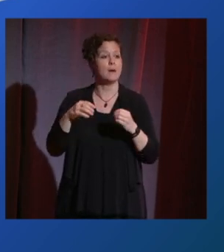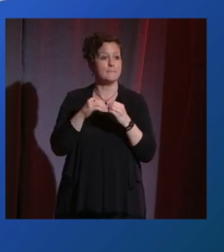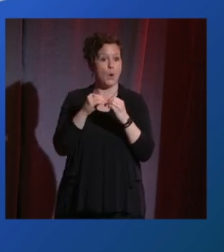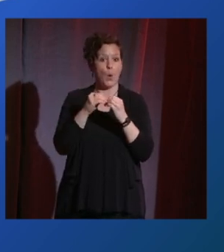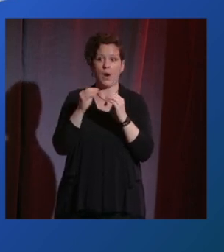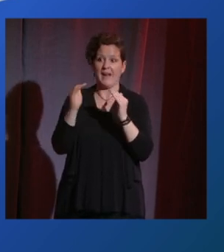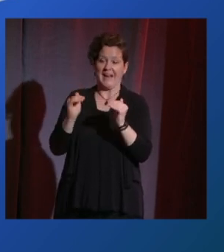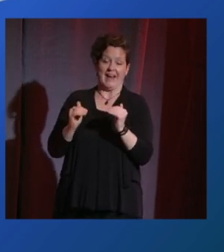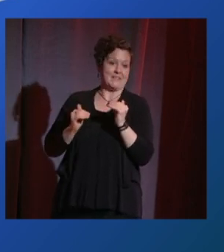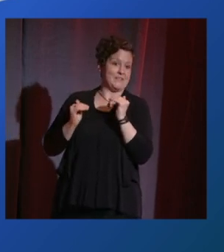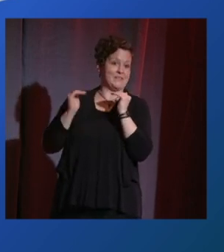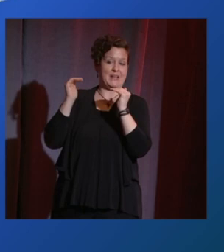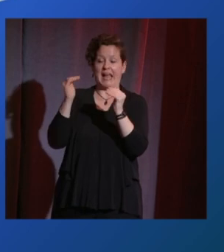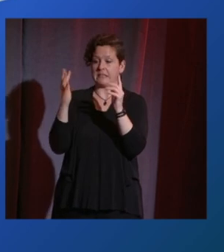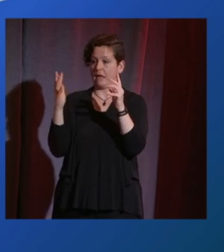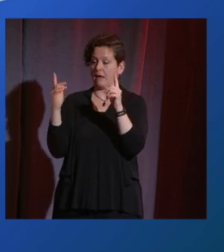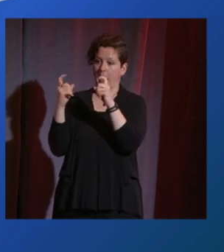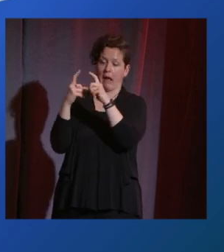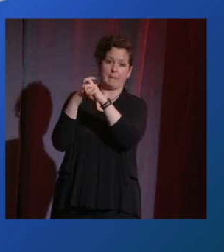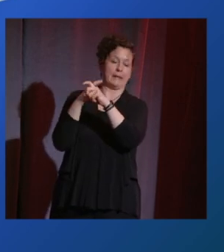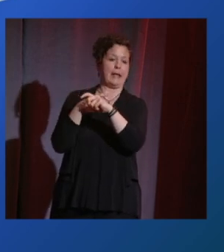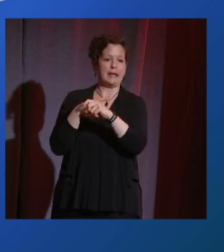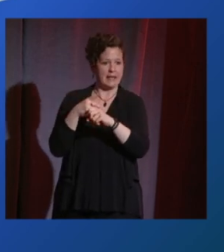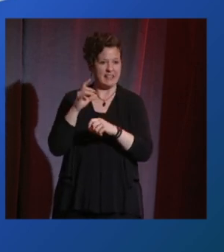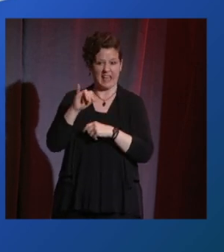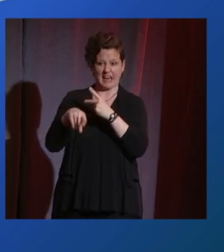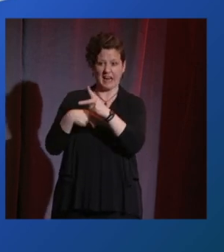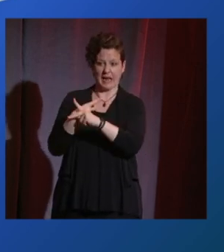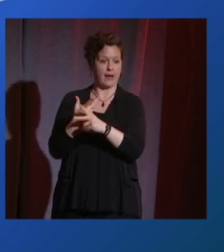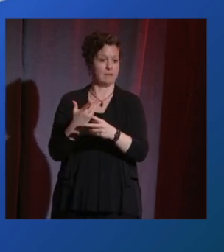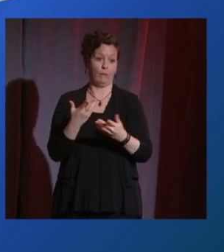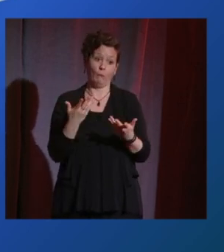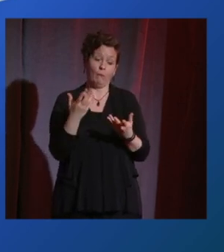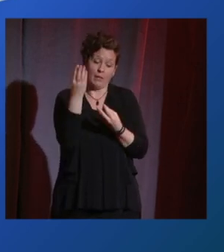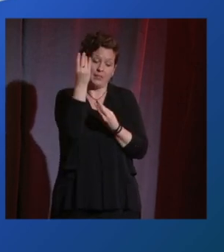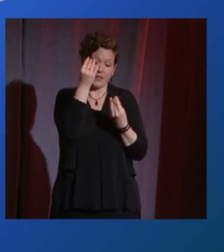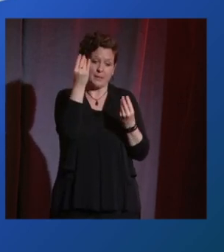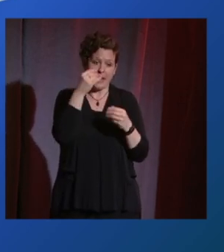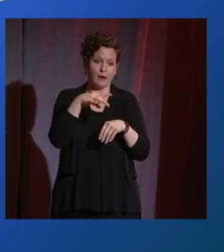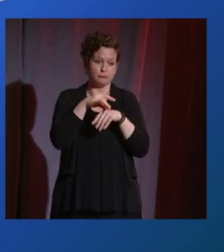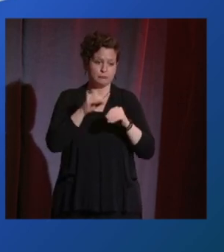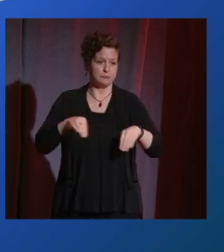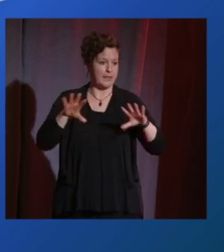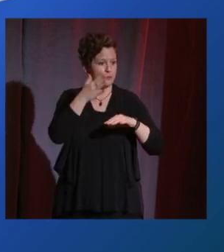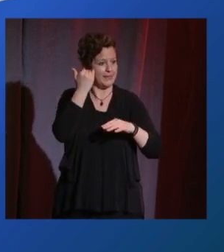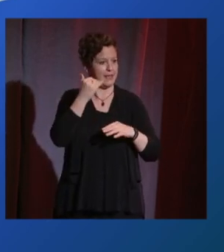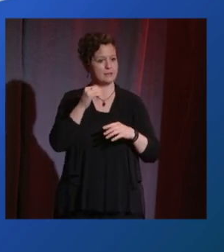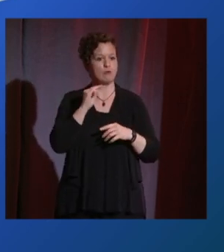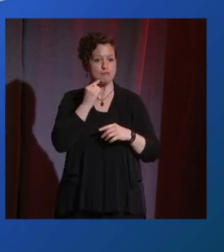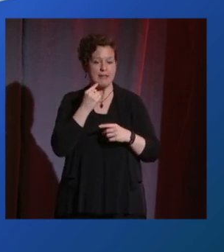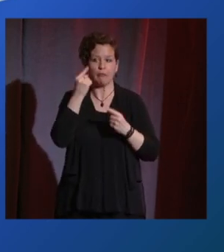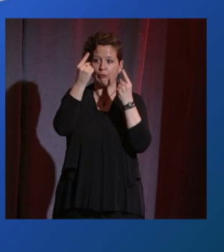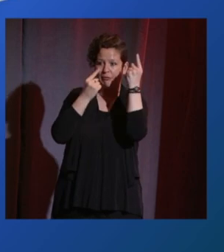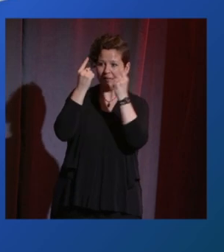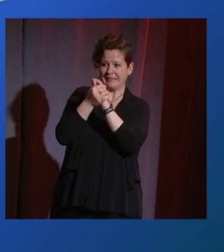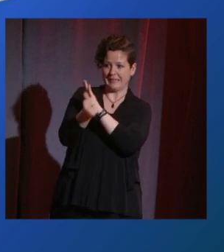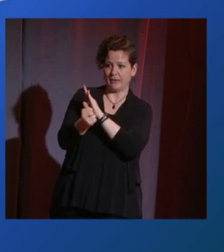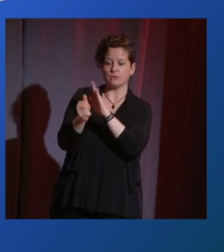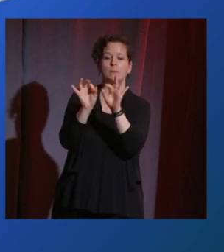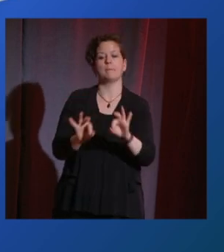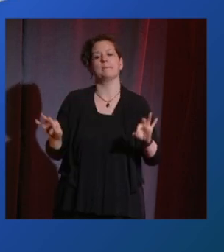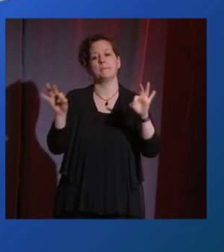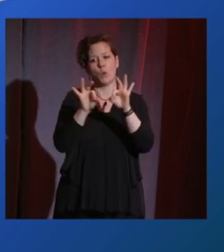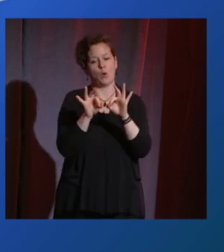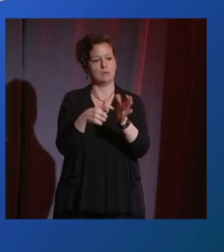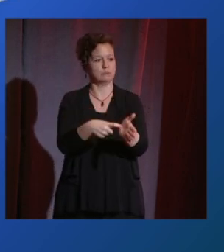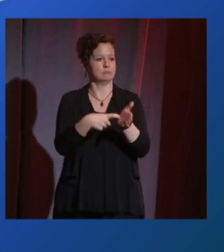I and having fun doing them think about that uh because those critical thinking skills it's what's real it's what's needed